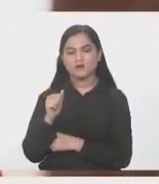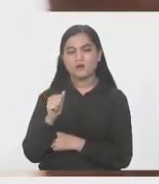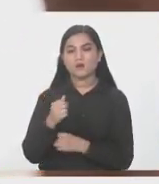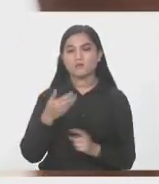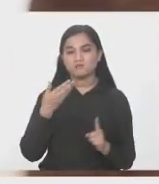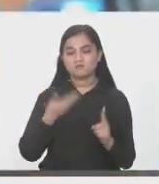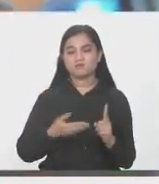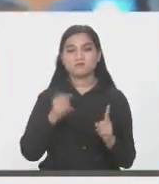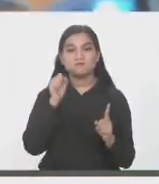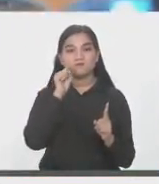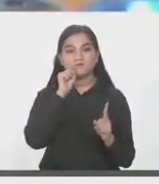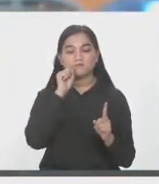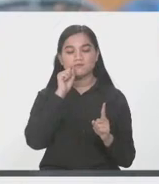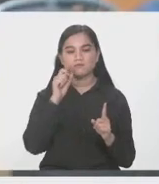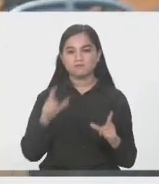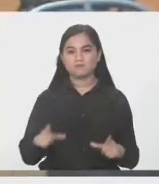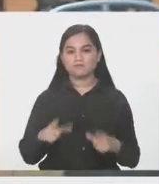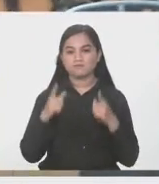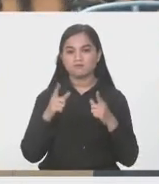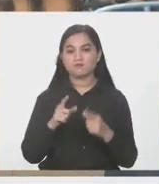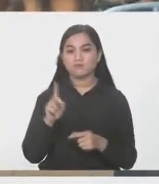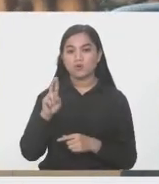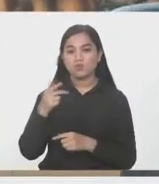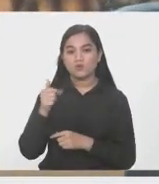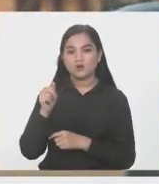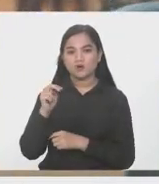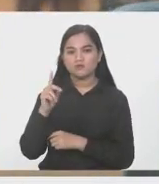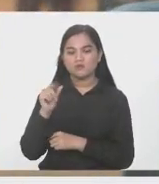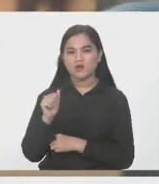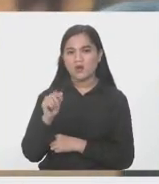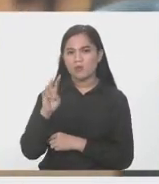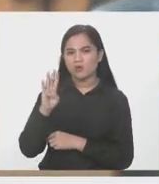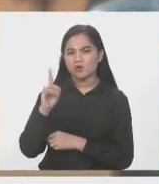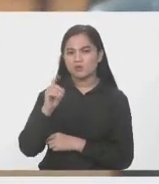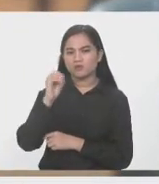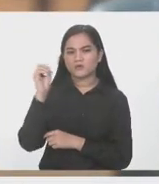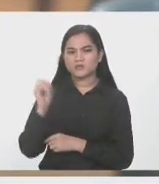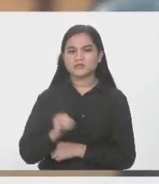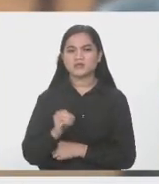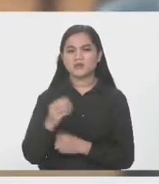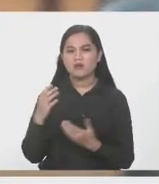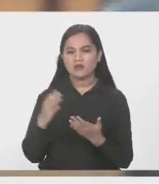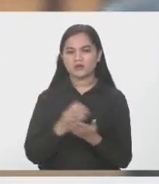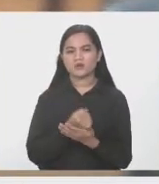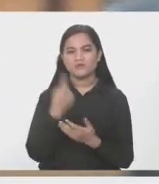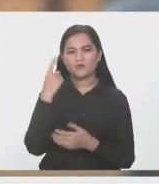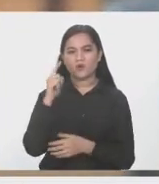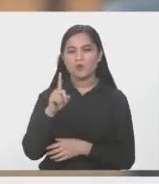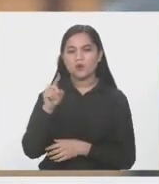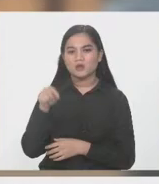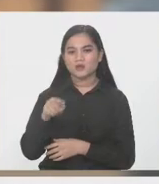plight. In Uganda, 41% of the population live less than